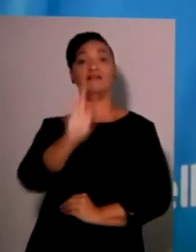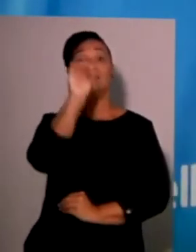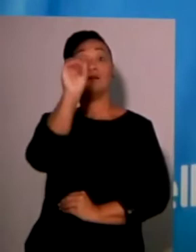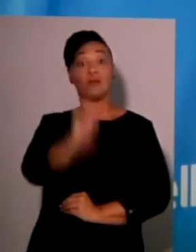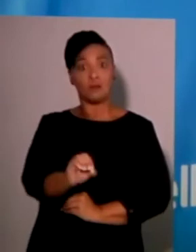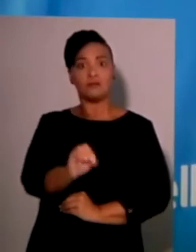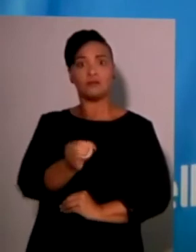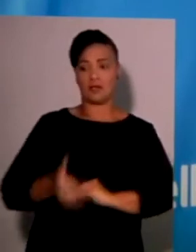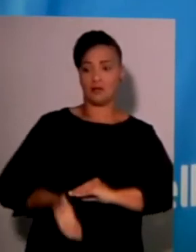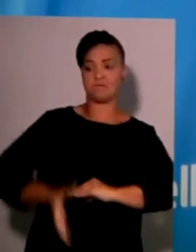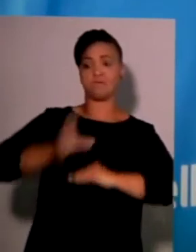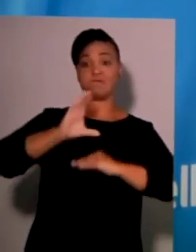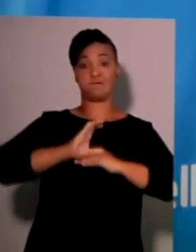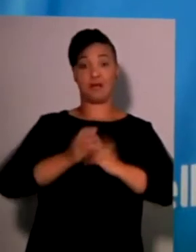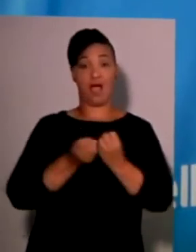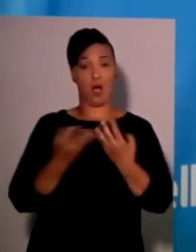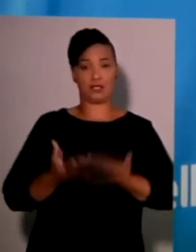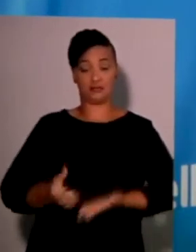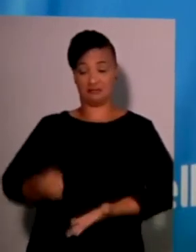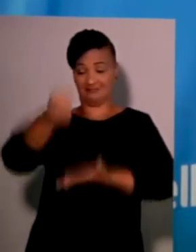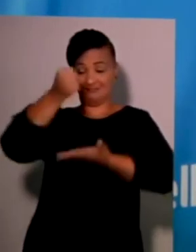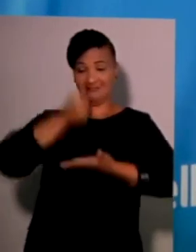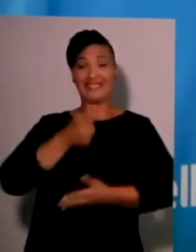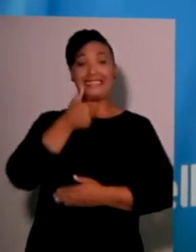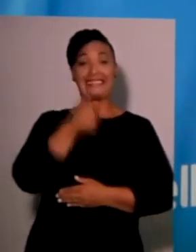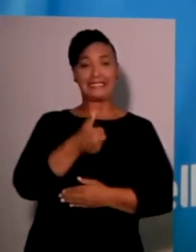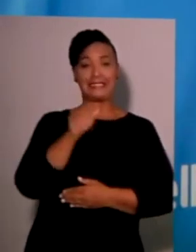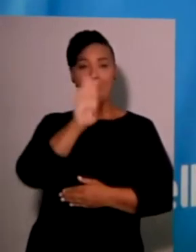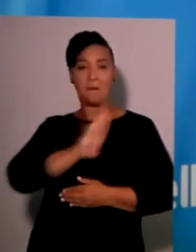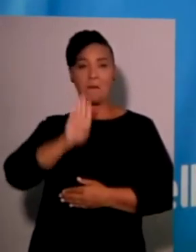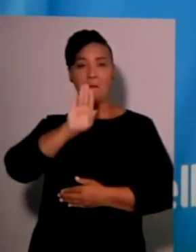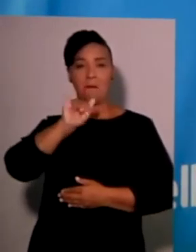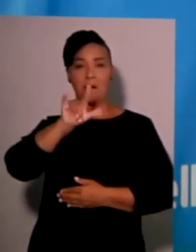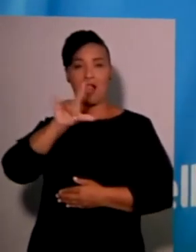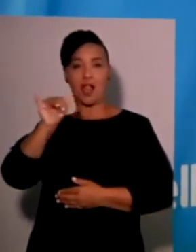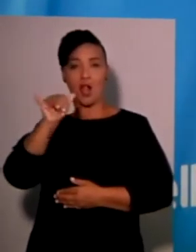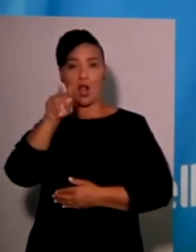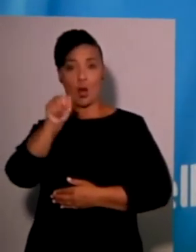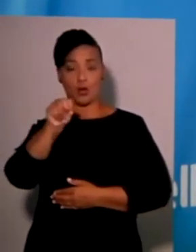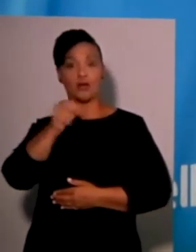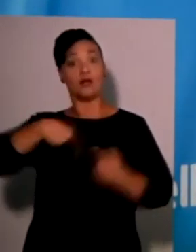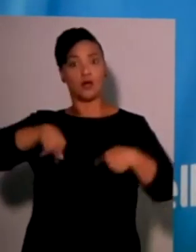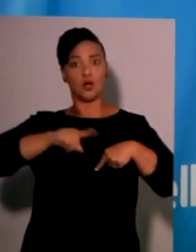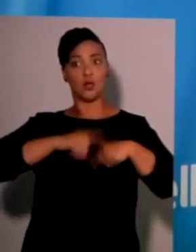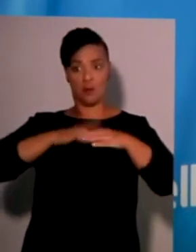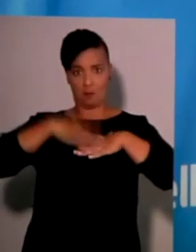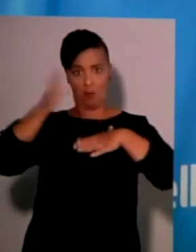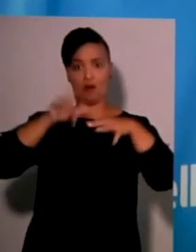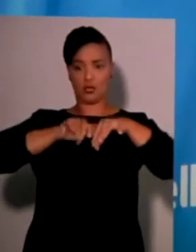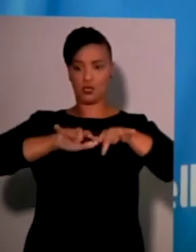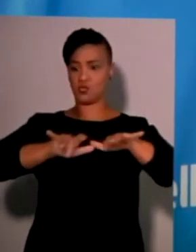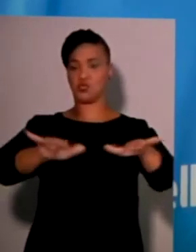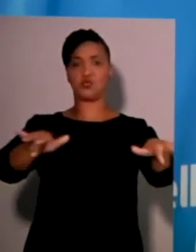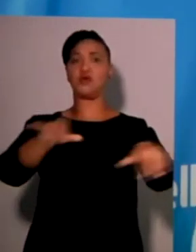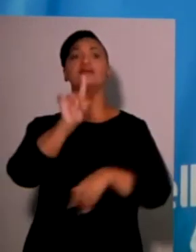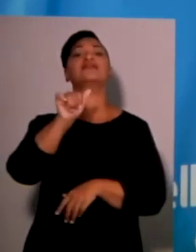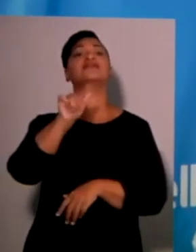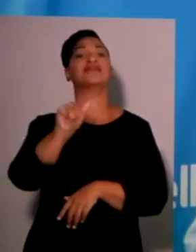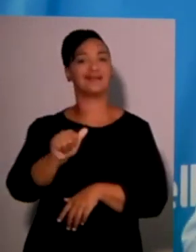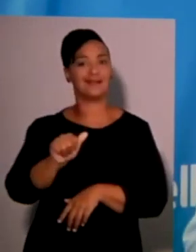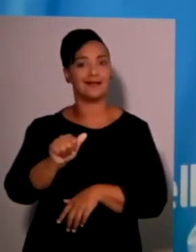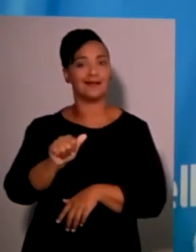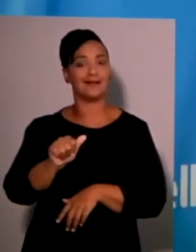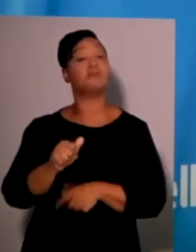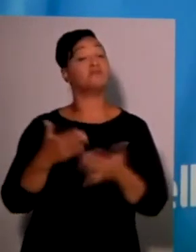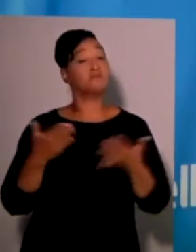data revenue now to 6 billion, and we have made quite strong inroads in the data market in the past few years. We now have closed